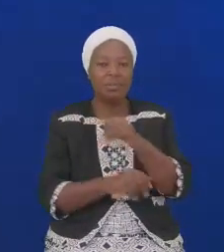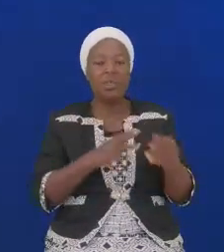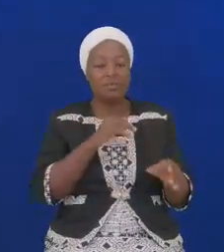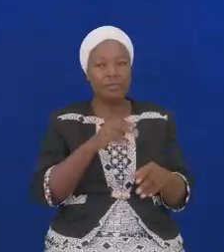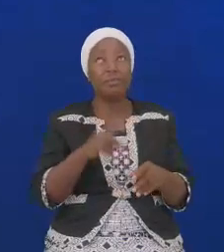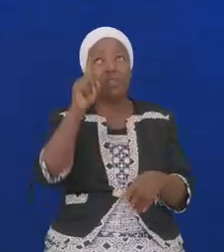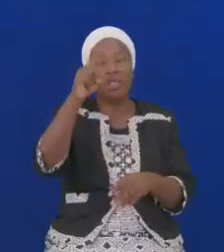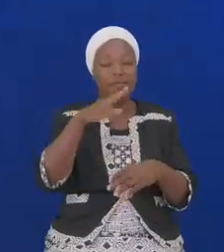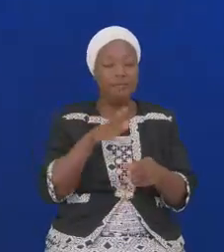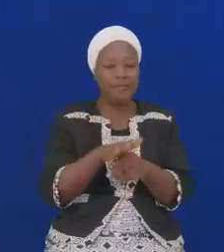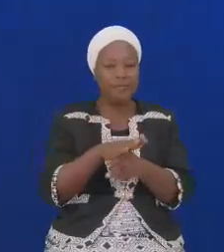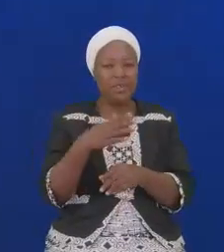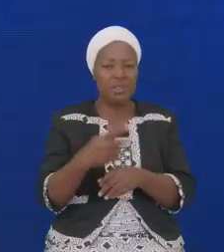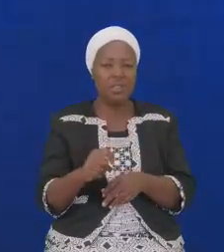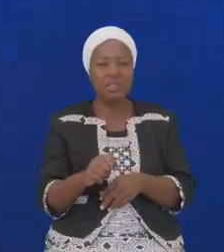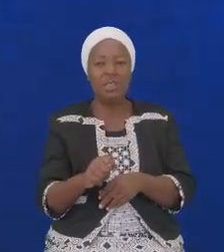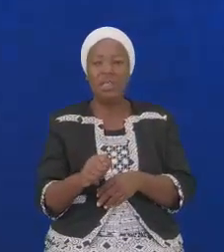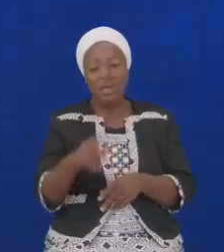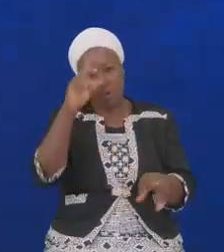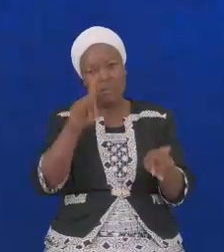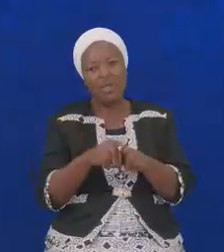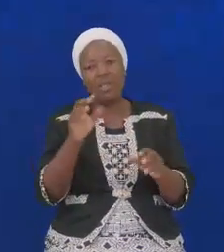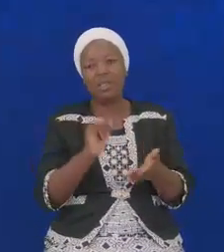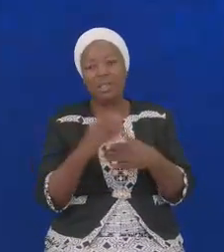fulfilled the terms of the covenant. And he